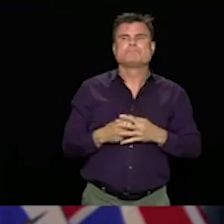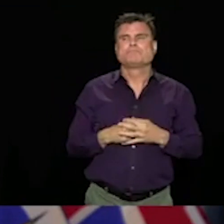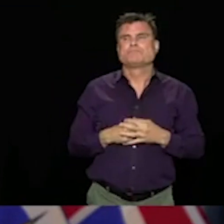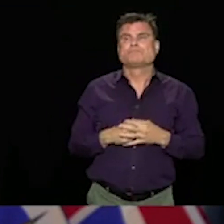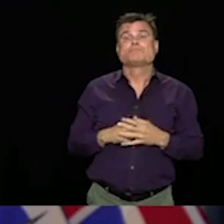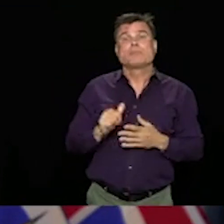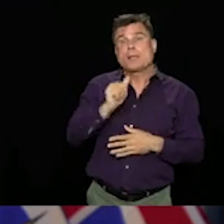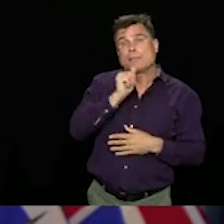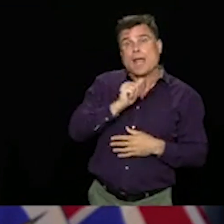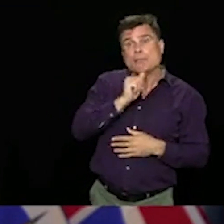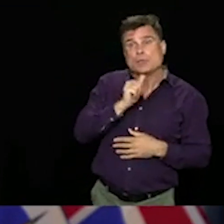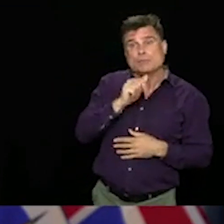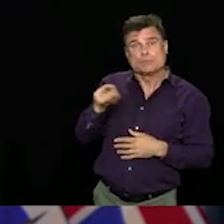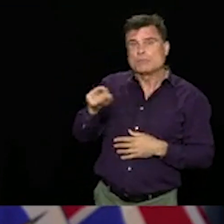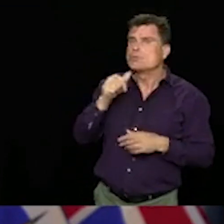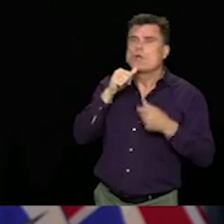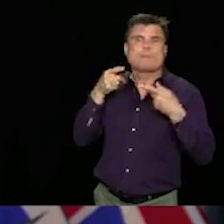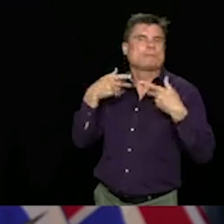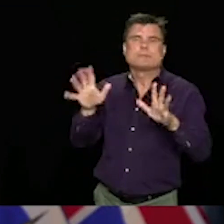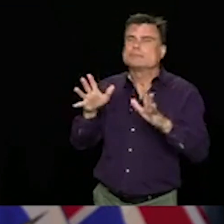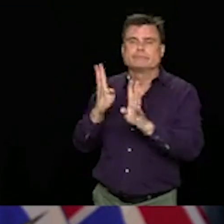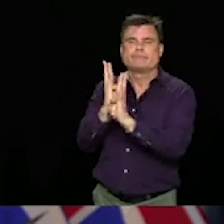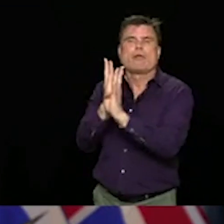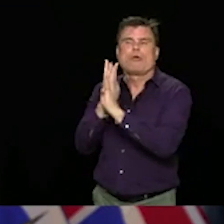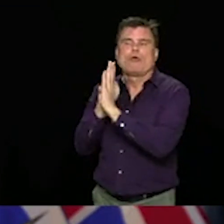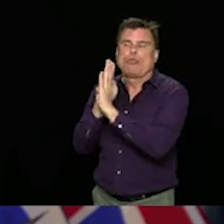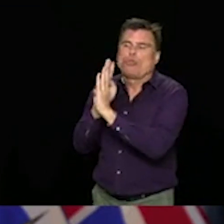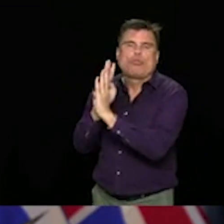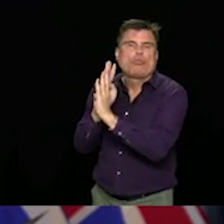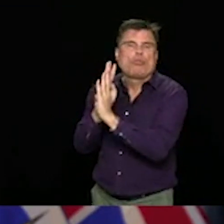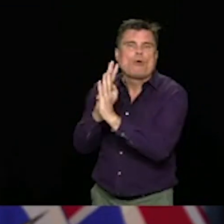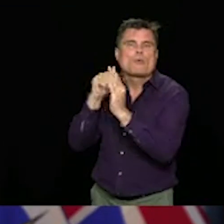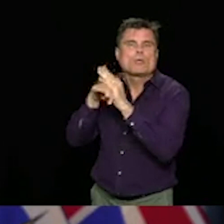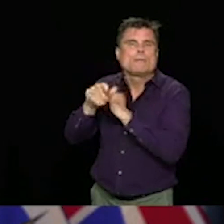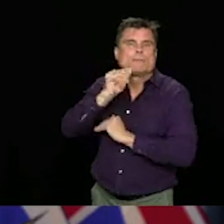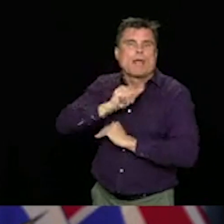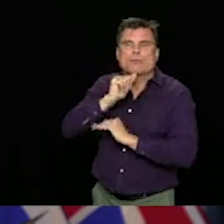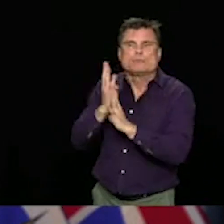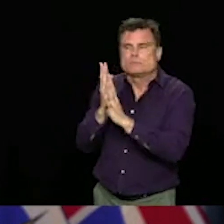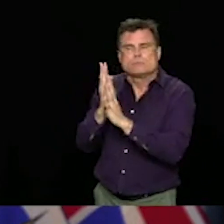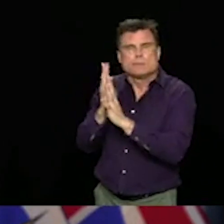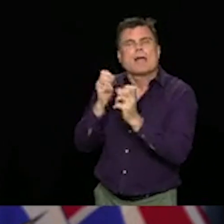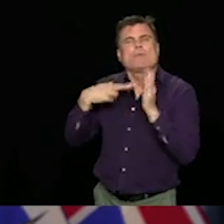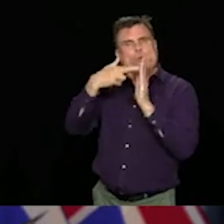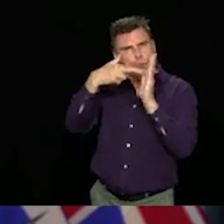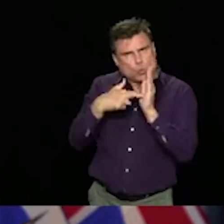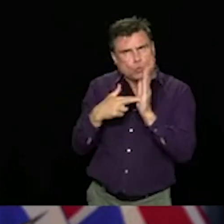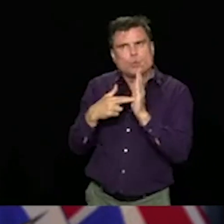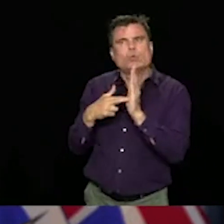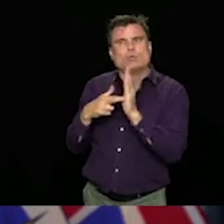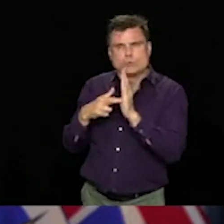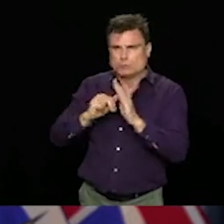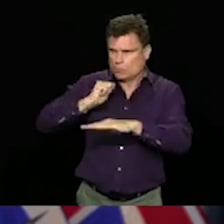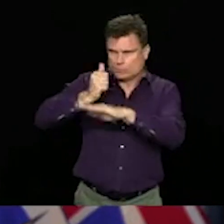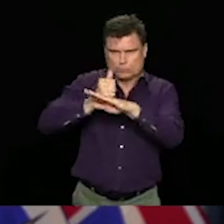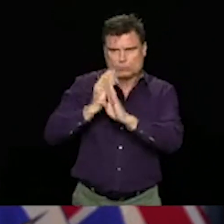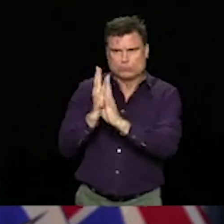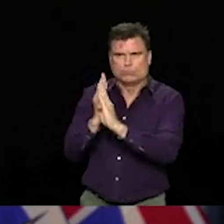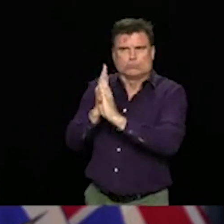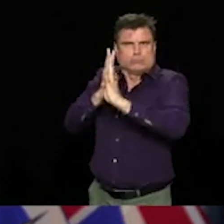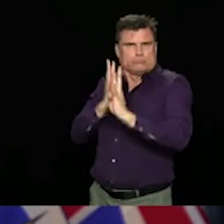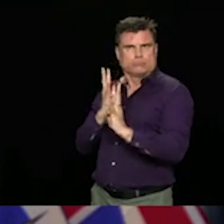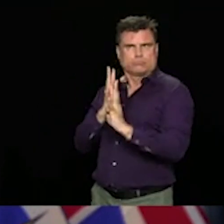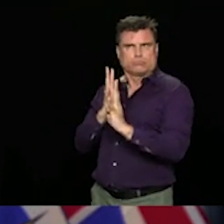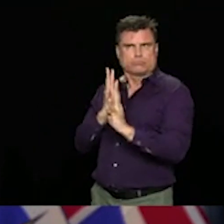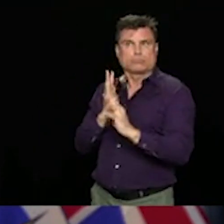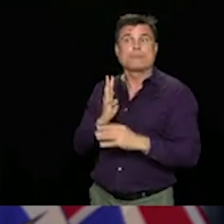So these updated orders were posted last night, and the team at WorkSafe at BC-CDC and our public health inspectors will